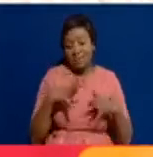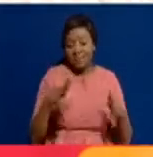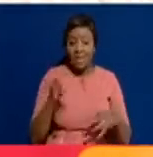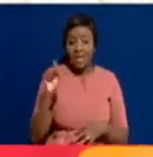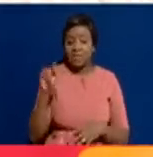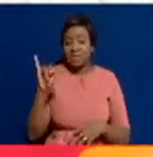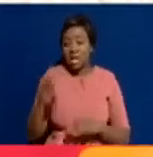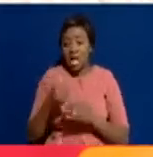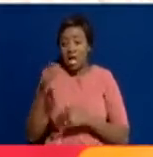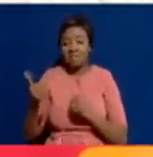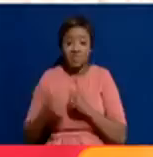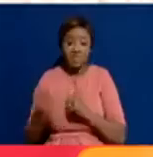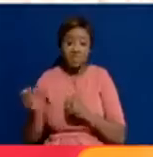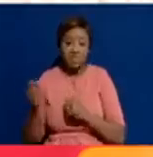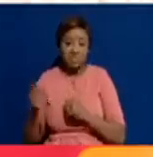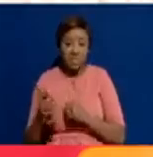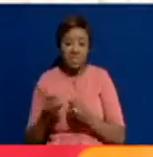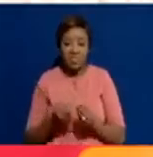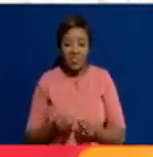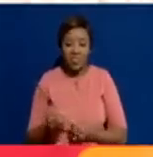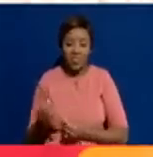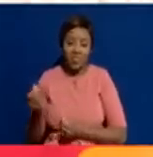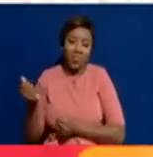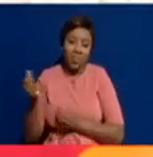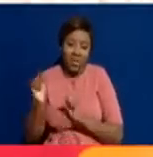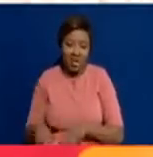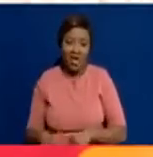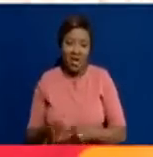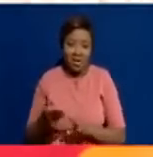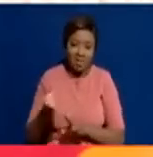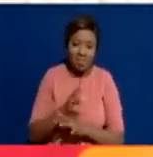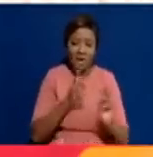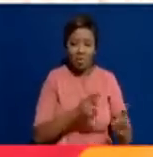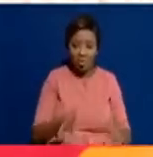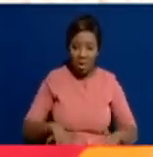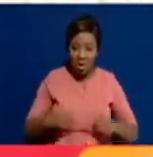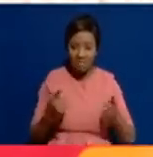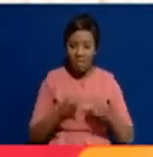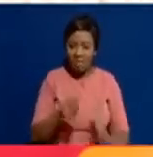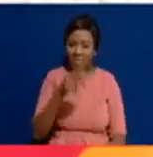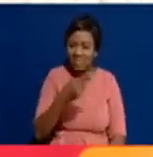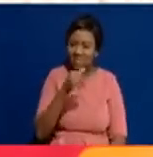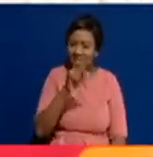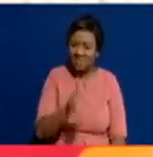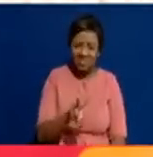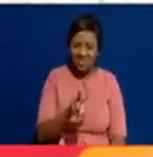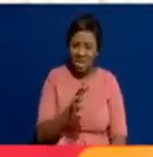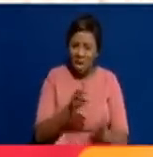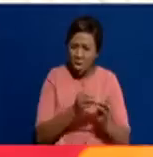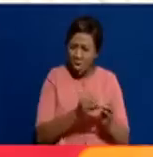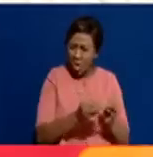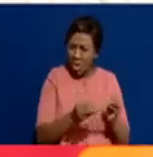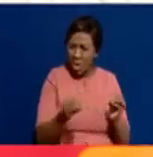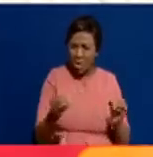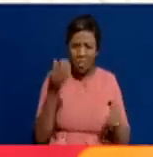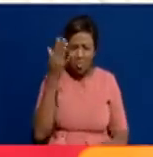6 months or less, it's treated and I go back to my normal life. Why HIV? Why did it decide